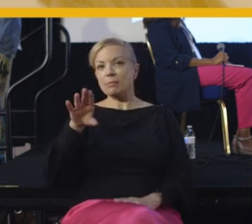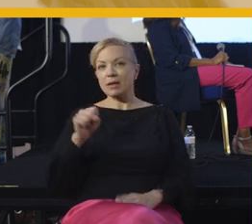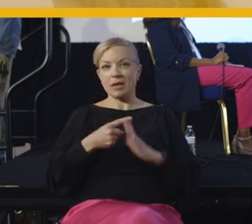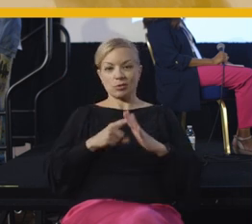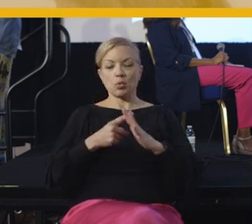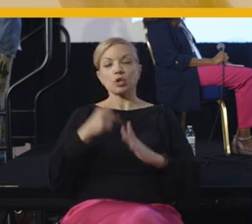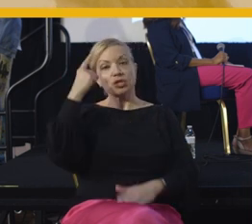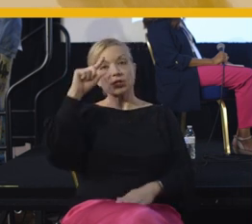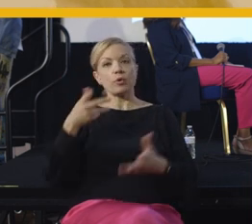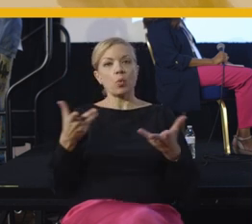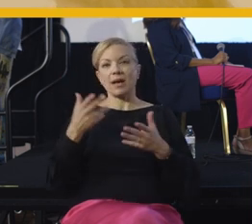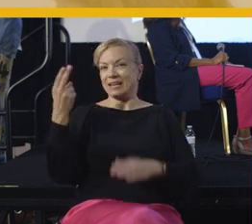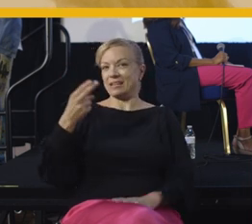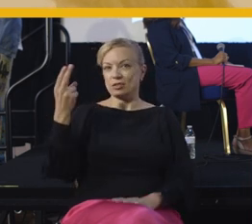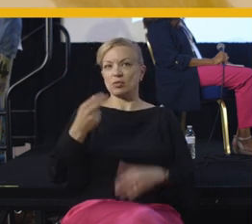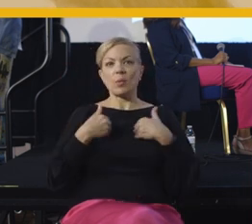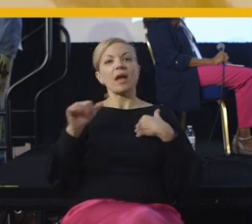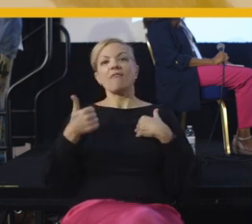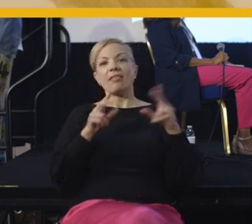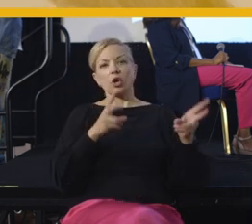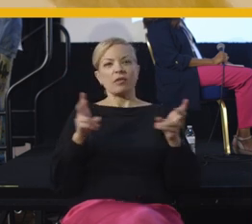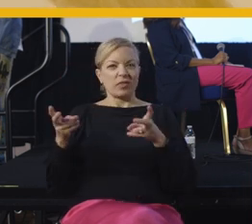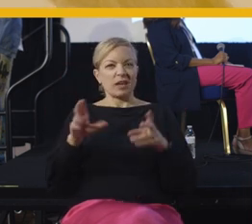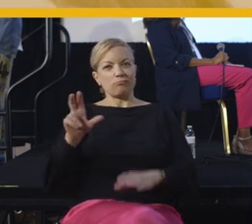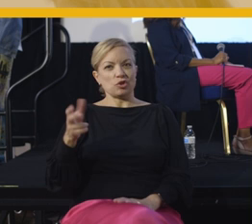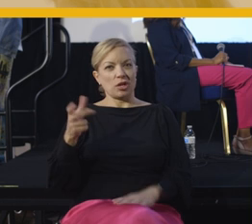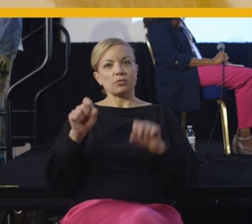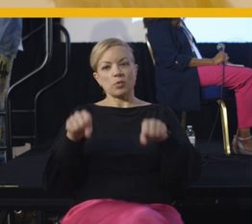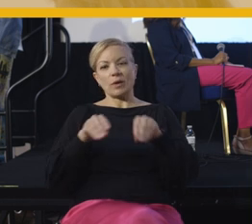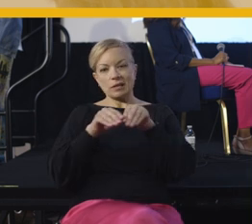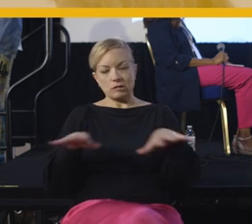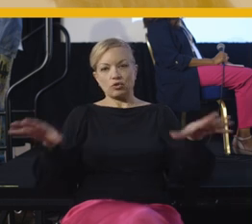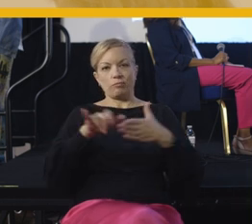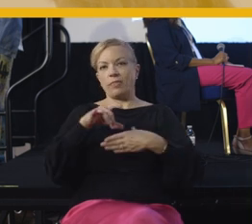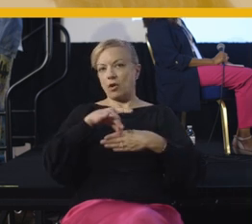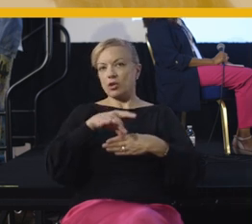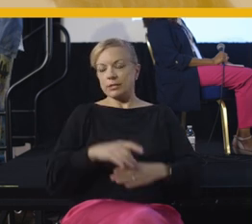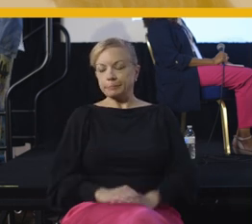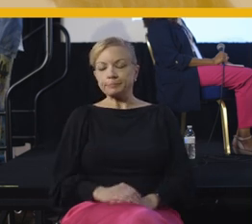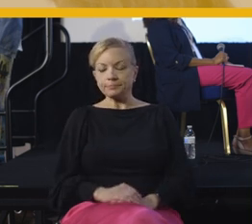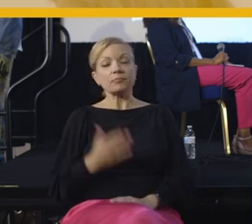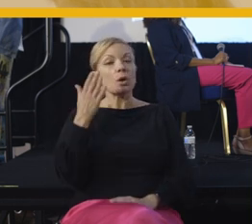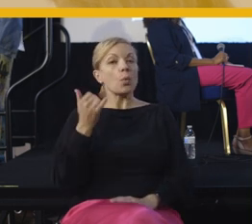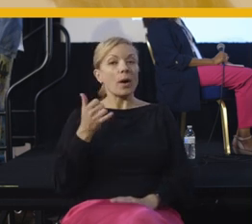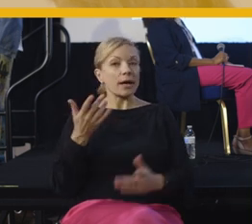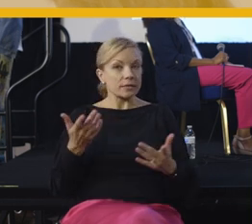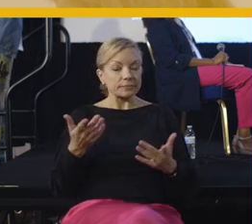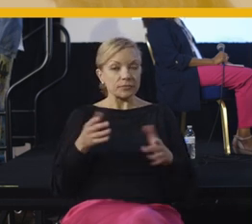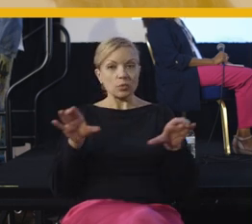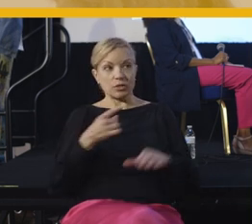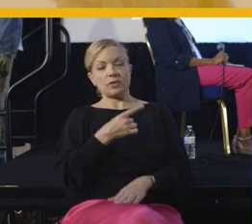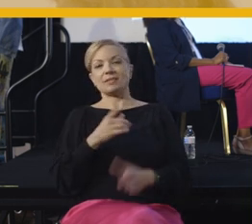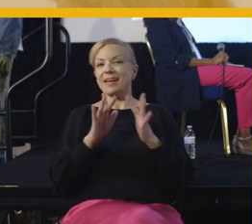Origins is for history. And we have a number of other themed channels, we call them, where we can distribute this content. So we do this because, you know, the